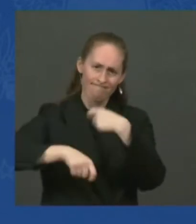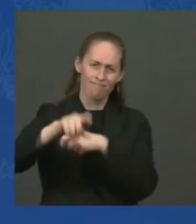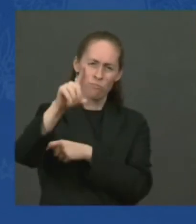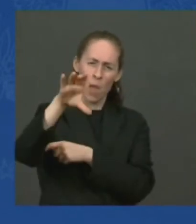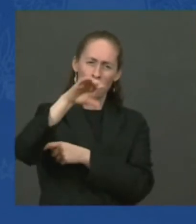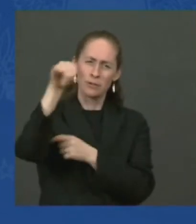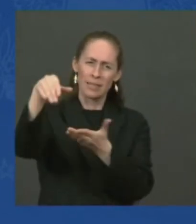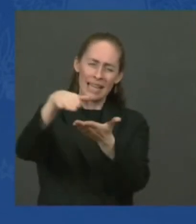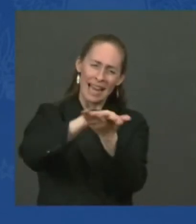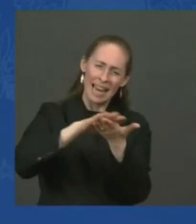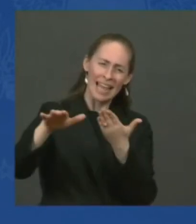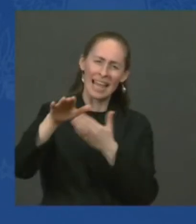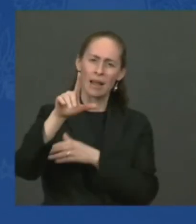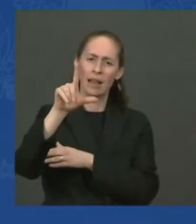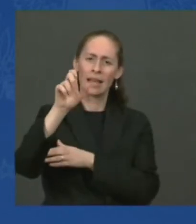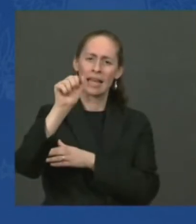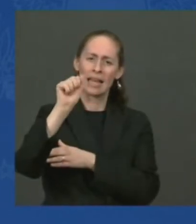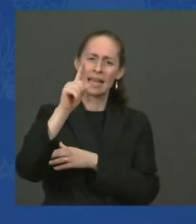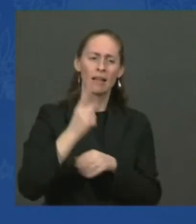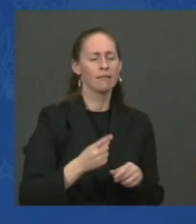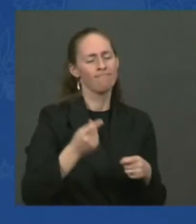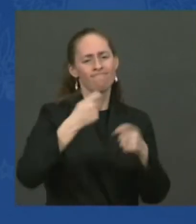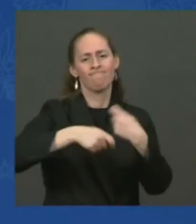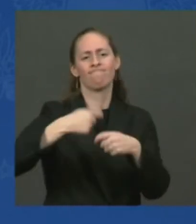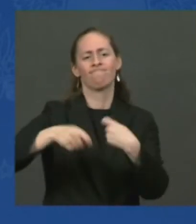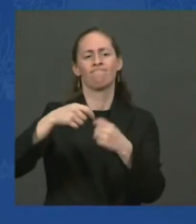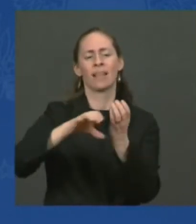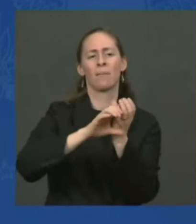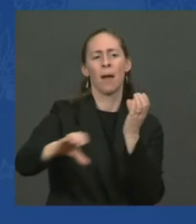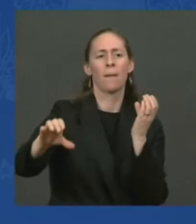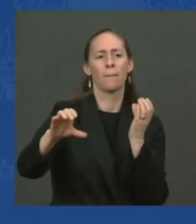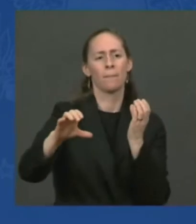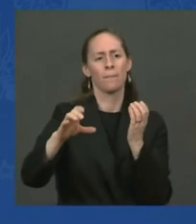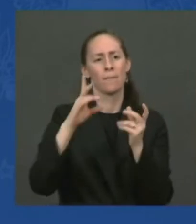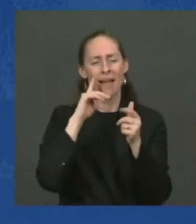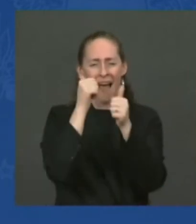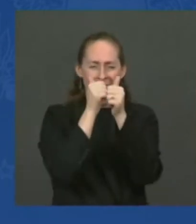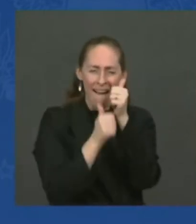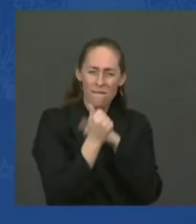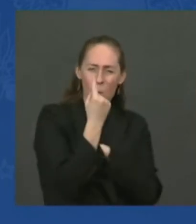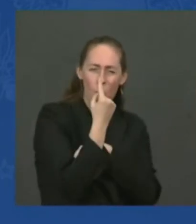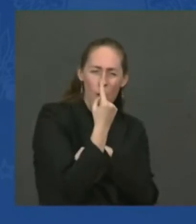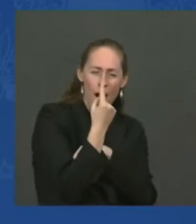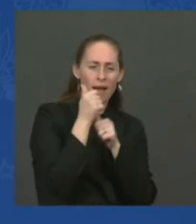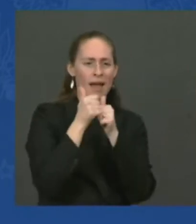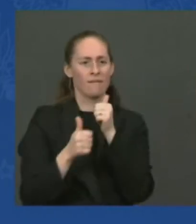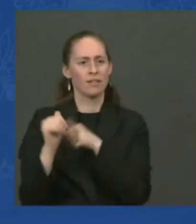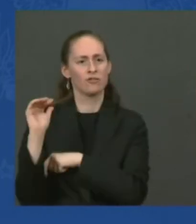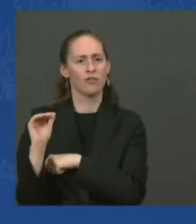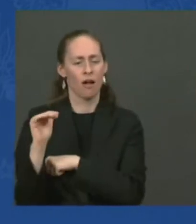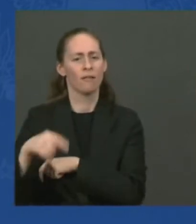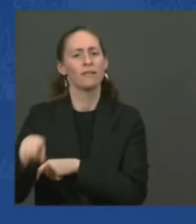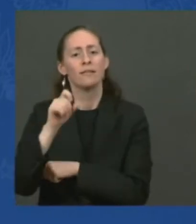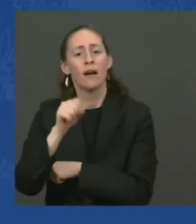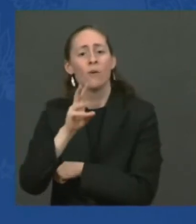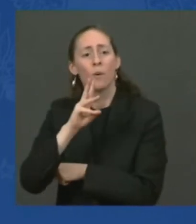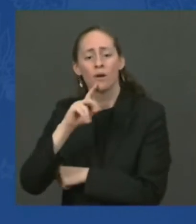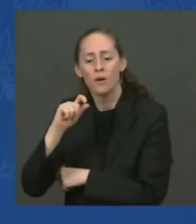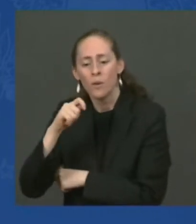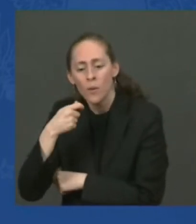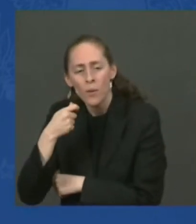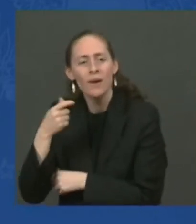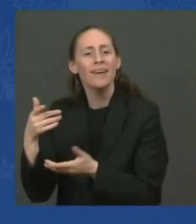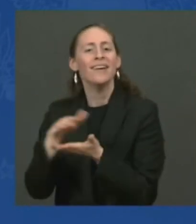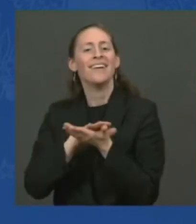lead pipes and service lines. So every American, every child can turn on the faucet and drink clean water.